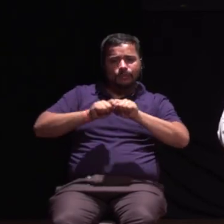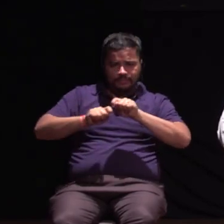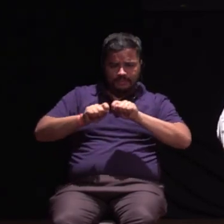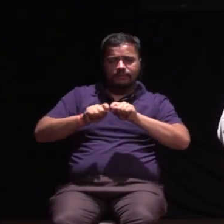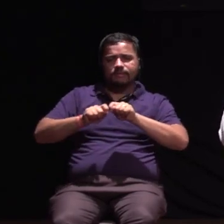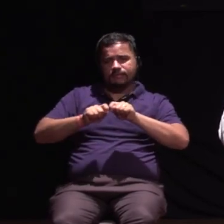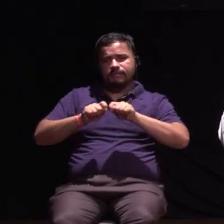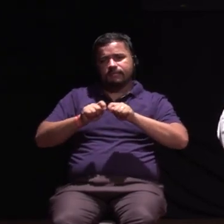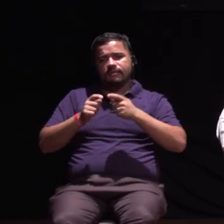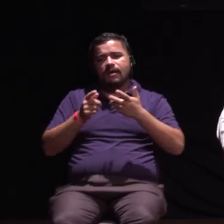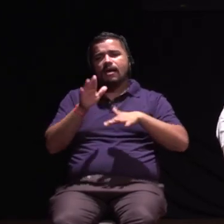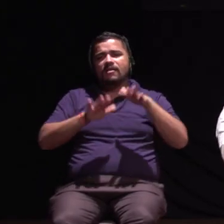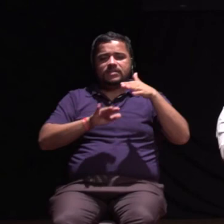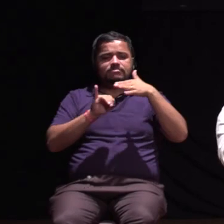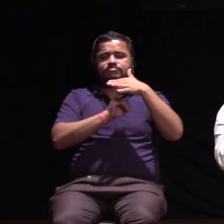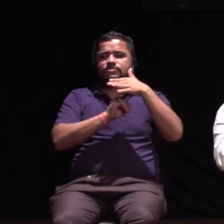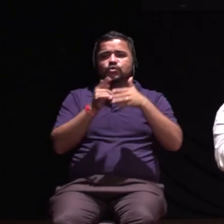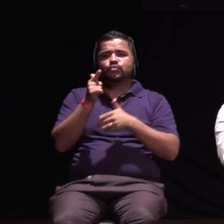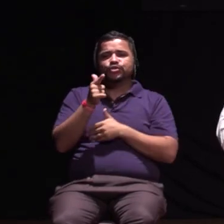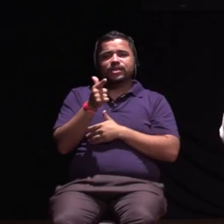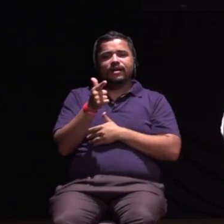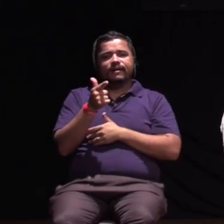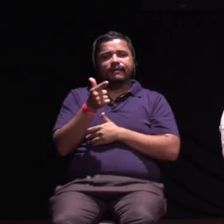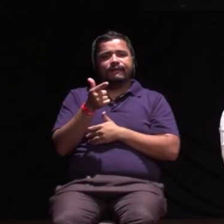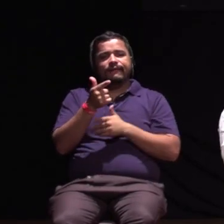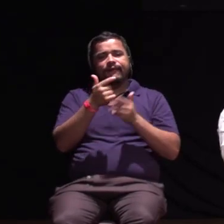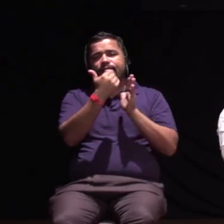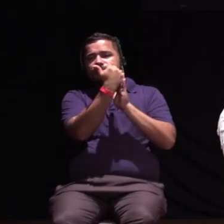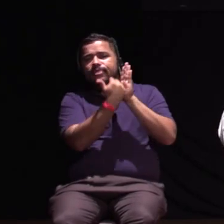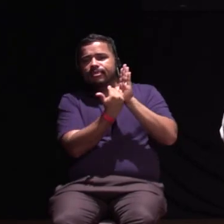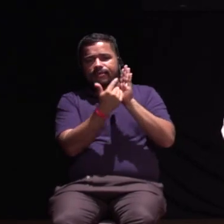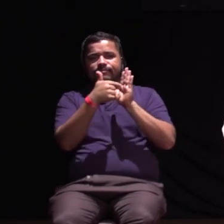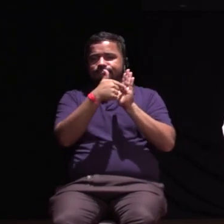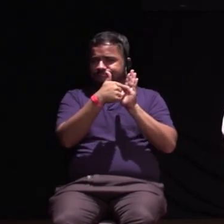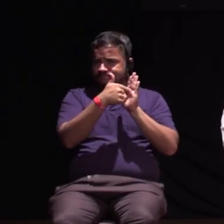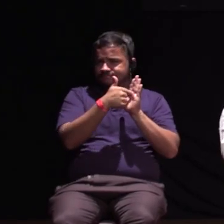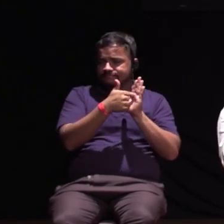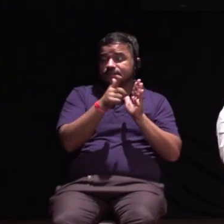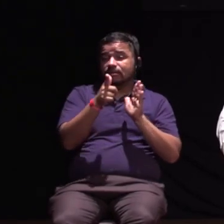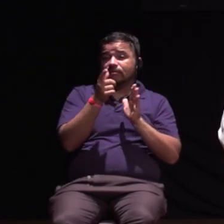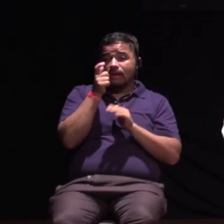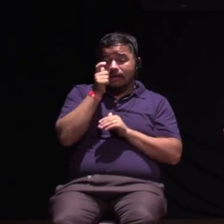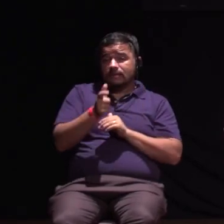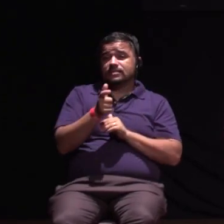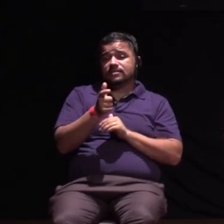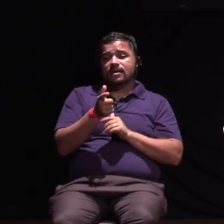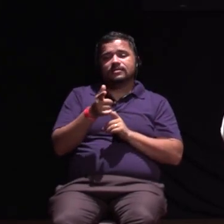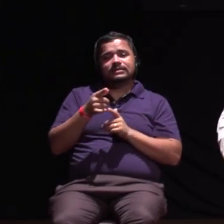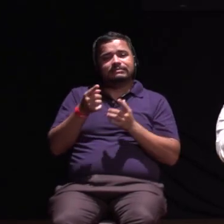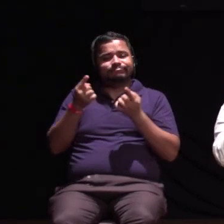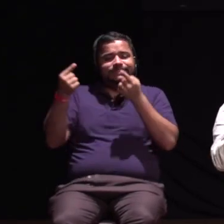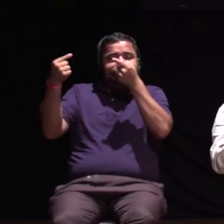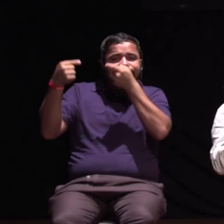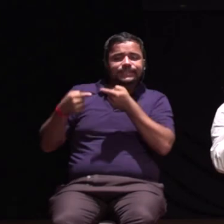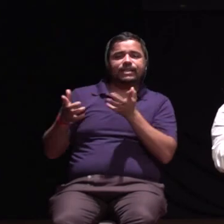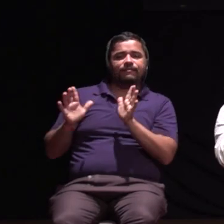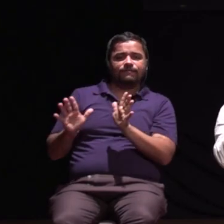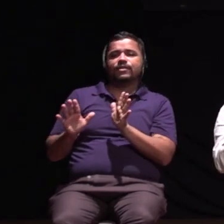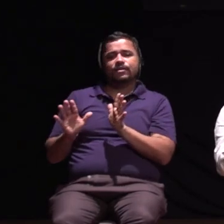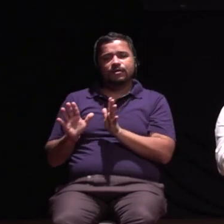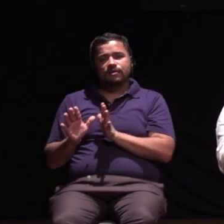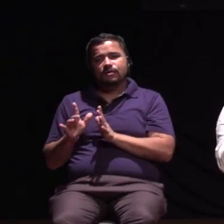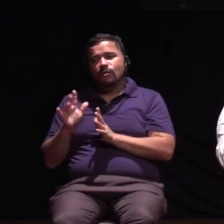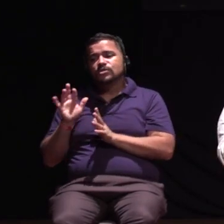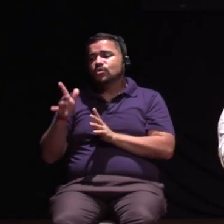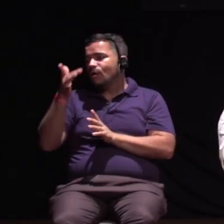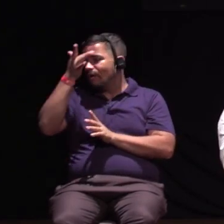evolve? So it's interesting that, the challenge is not going to be the people anymore, but rather, how can we have